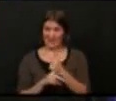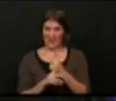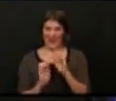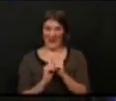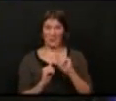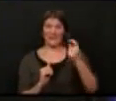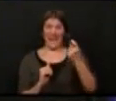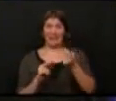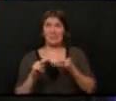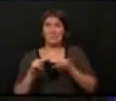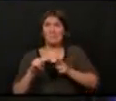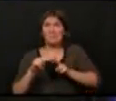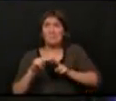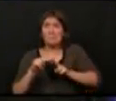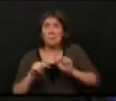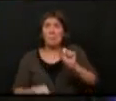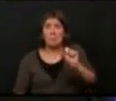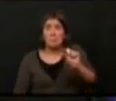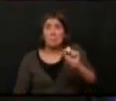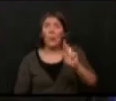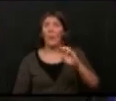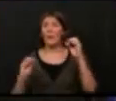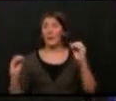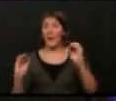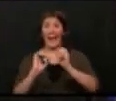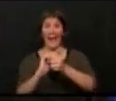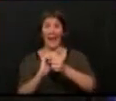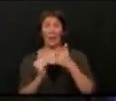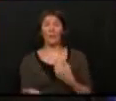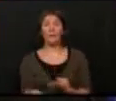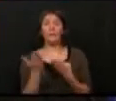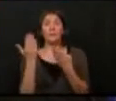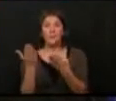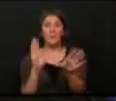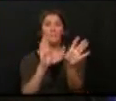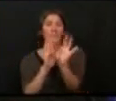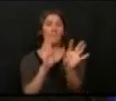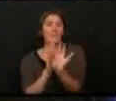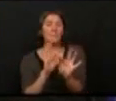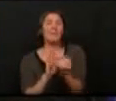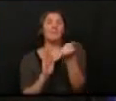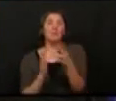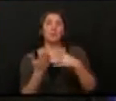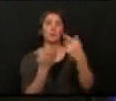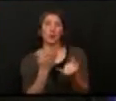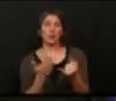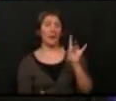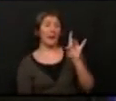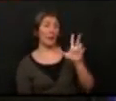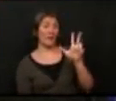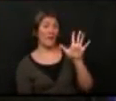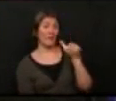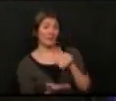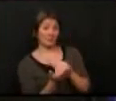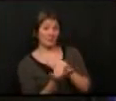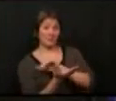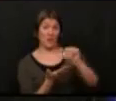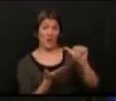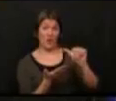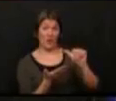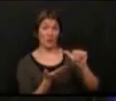tax increase as close to level as possible was by proposing paying for this $835,000 in capital